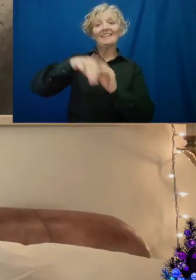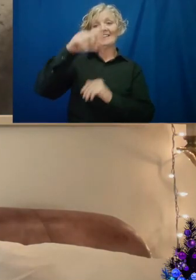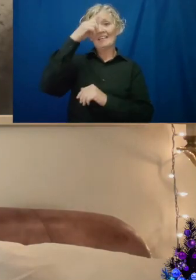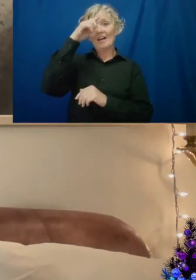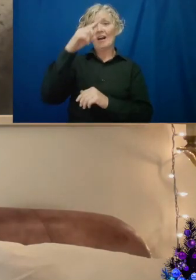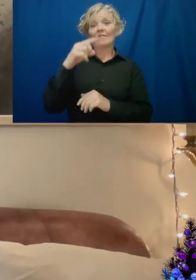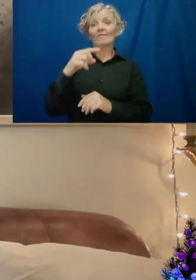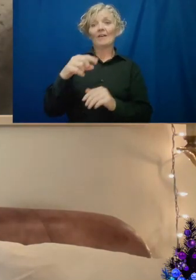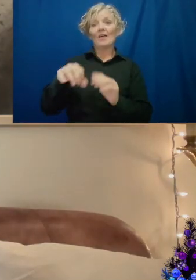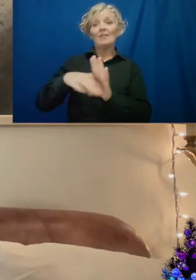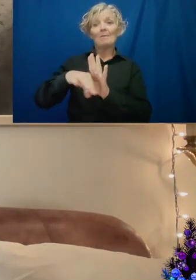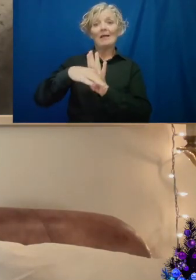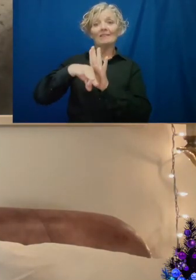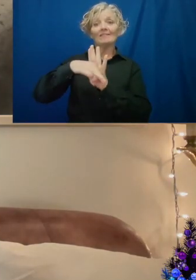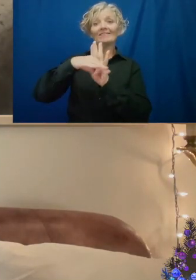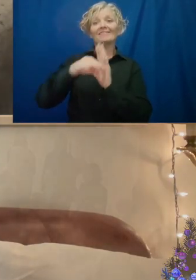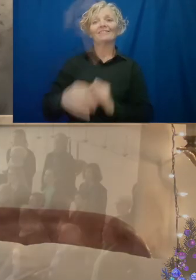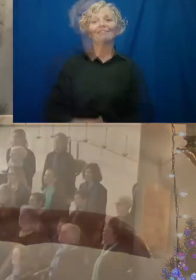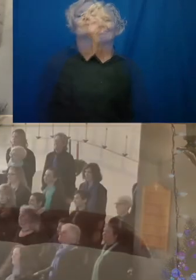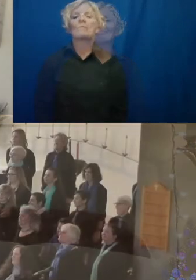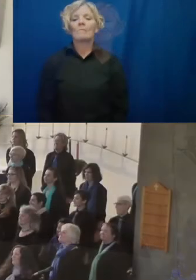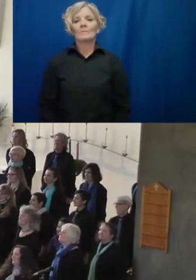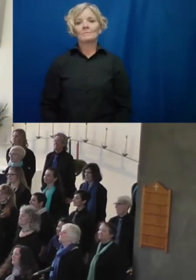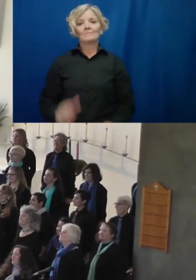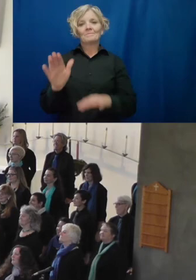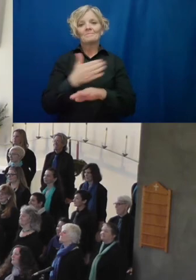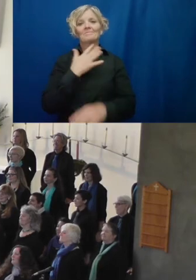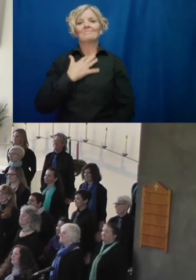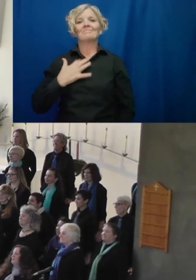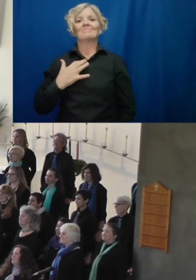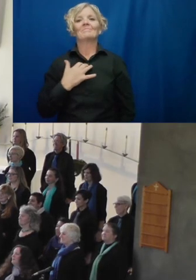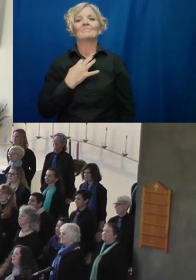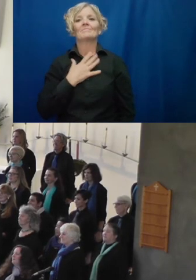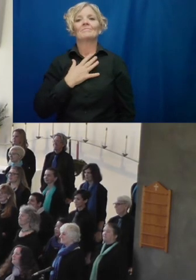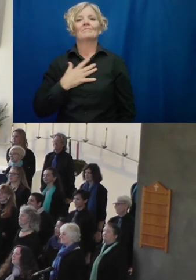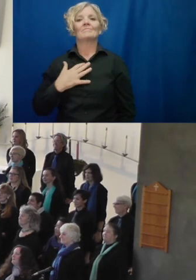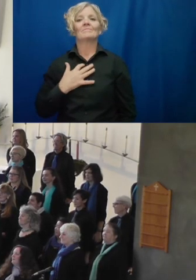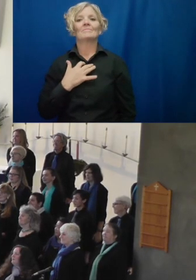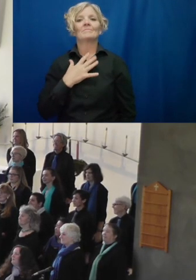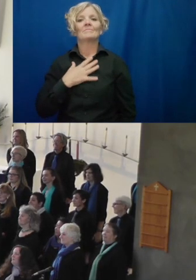the jingling and the tinkling of the bells.